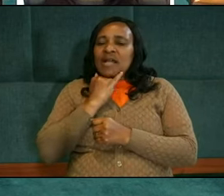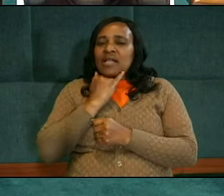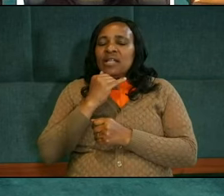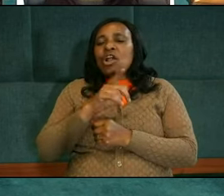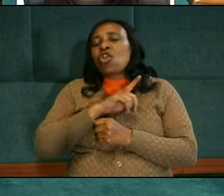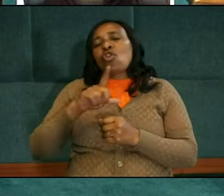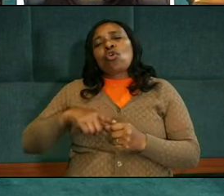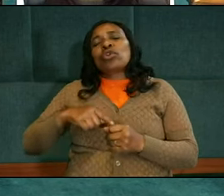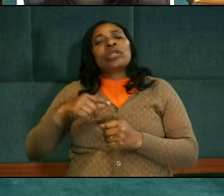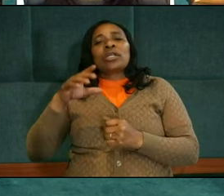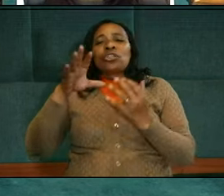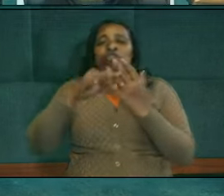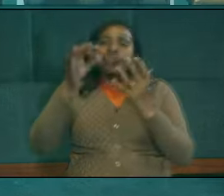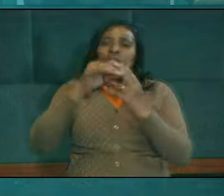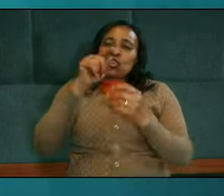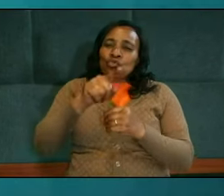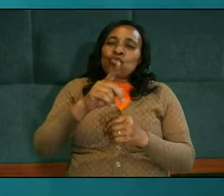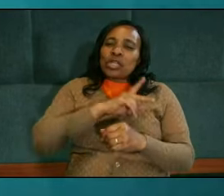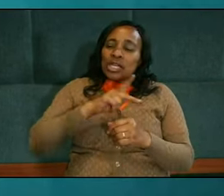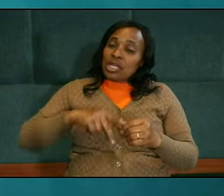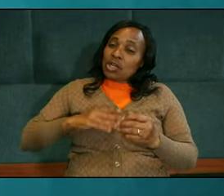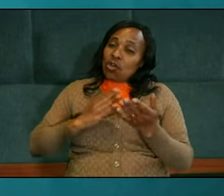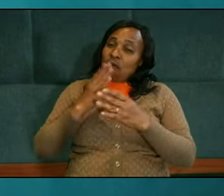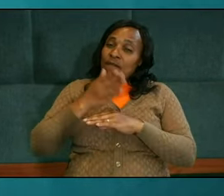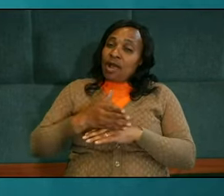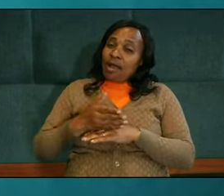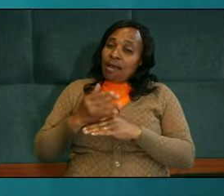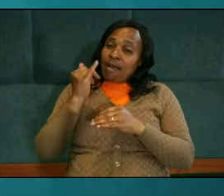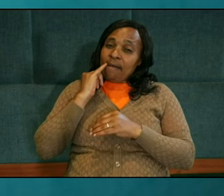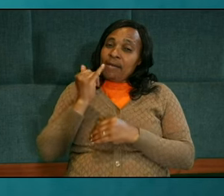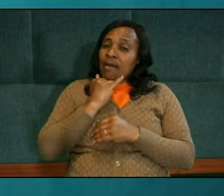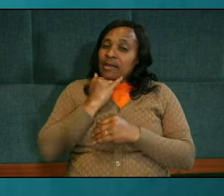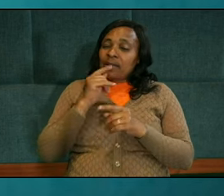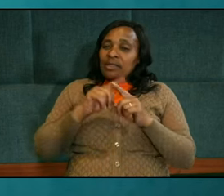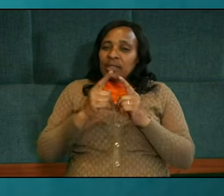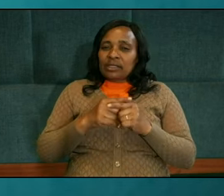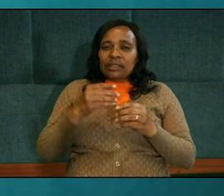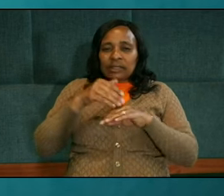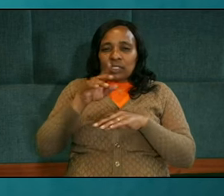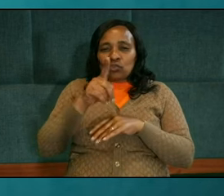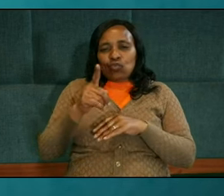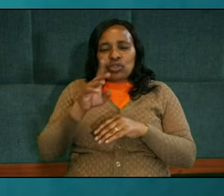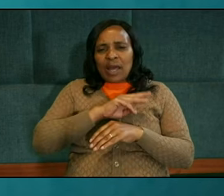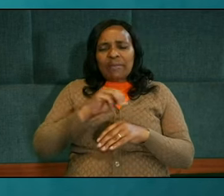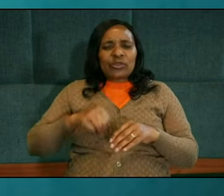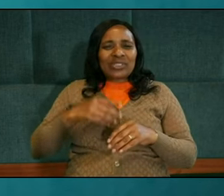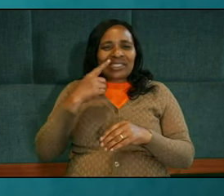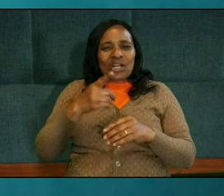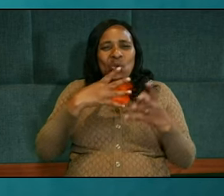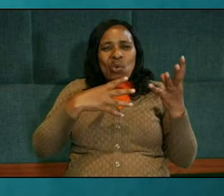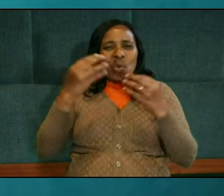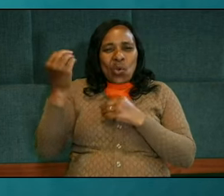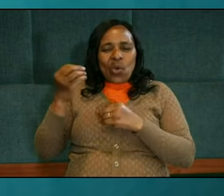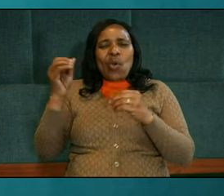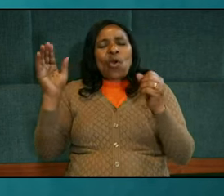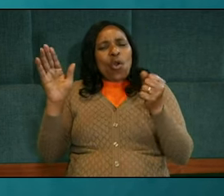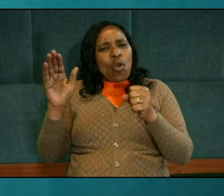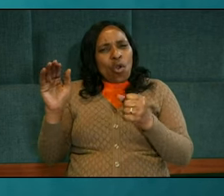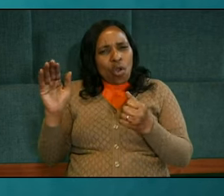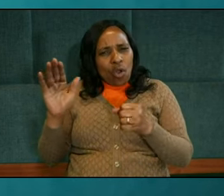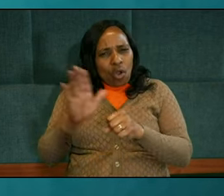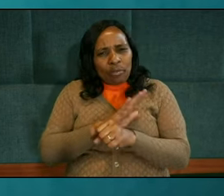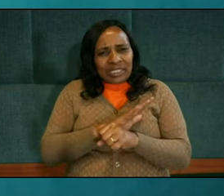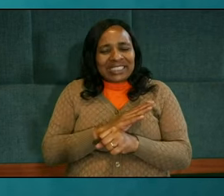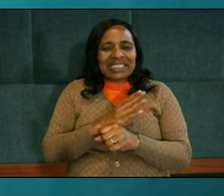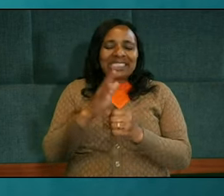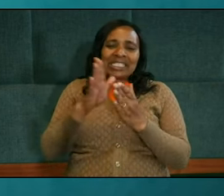Lord anointed you king over Israel. And he sent you on a mission saying, go and completely destroy